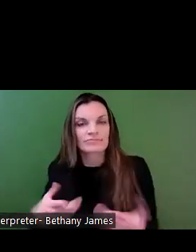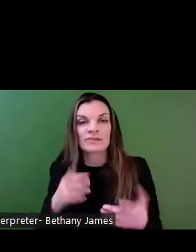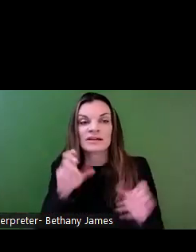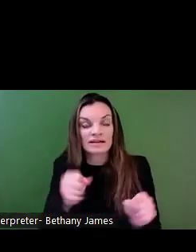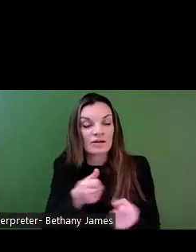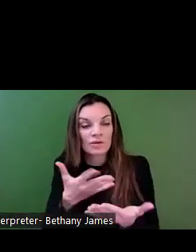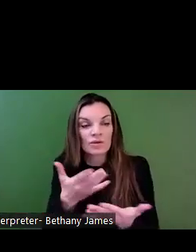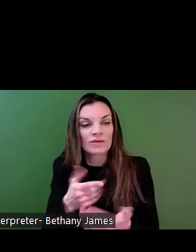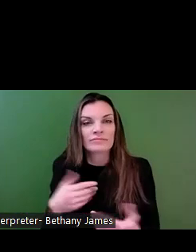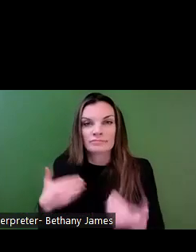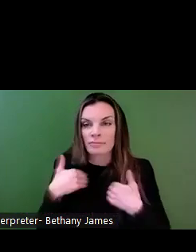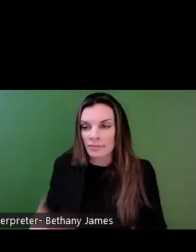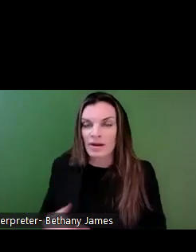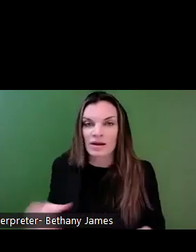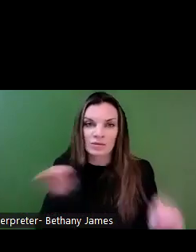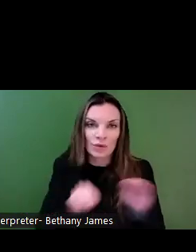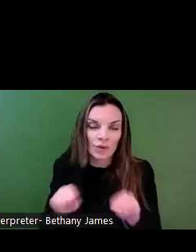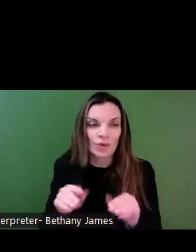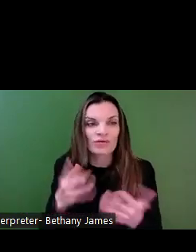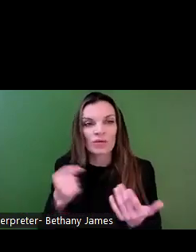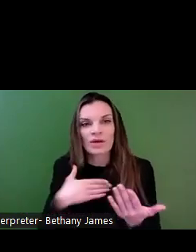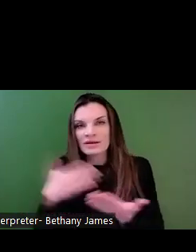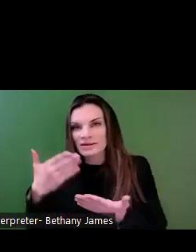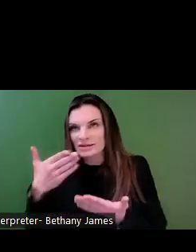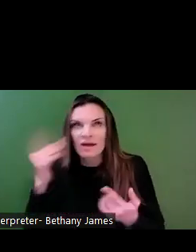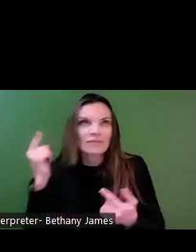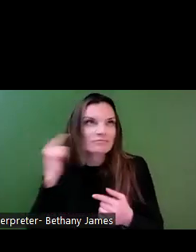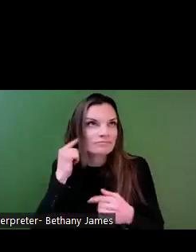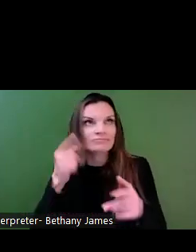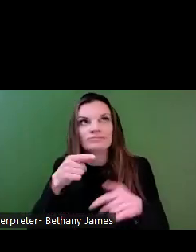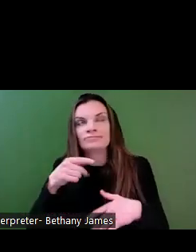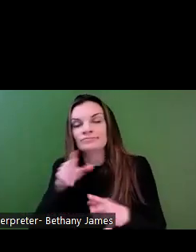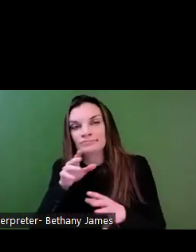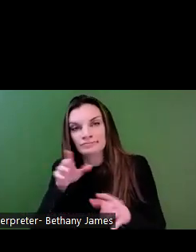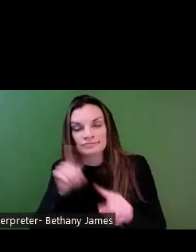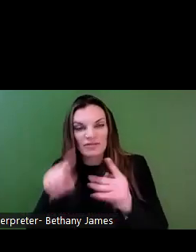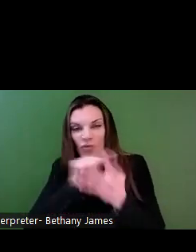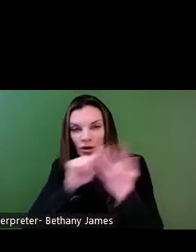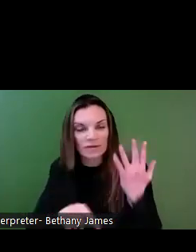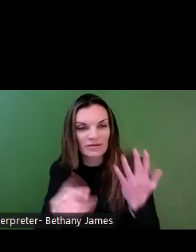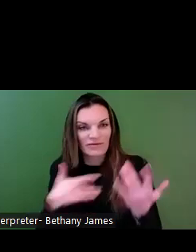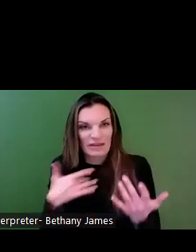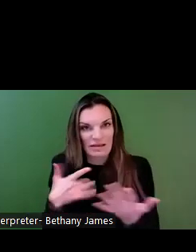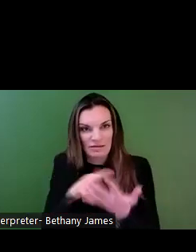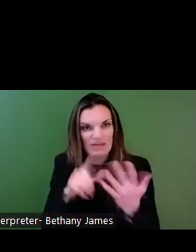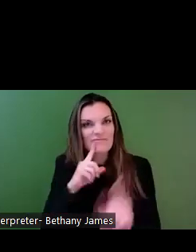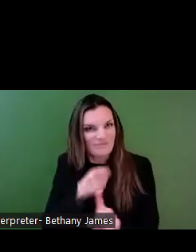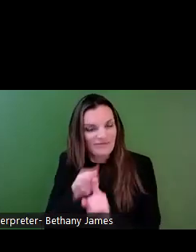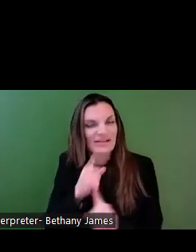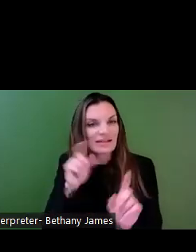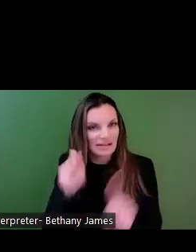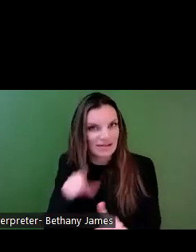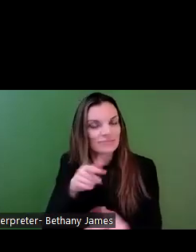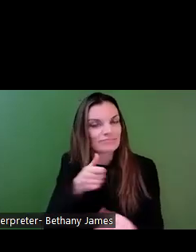sensory function, speech, vision, balance, coordination, and/or cognitive abilities. I'm going to touch on 4